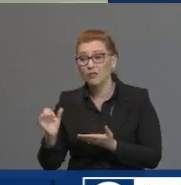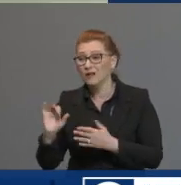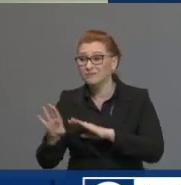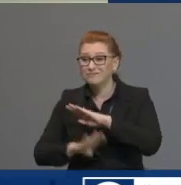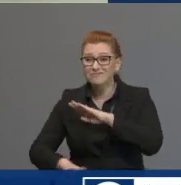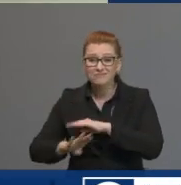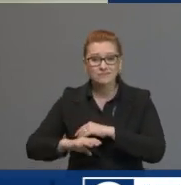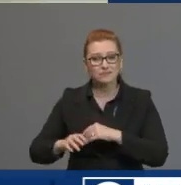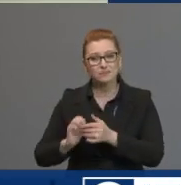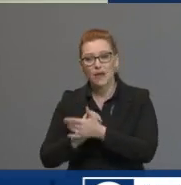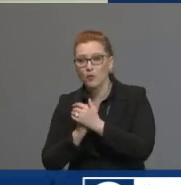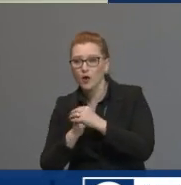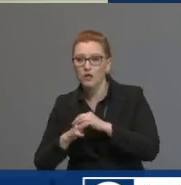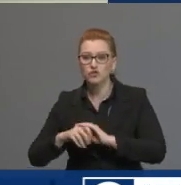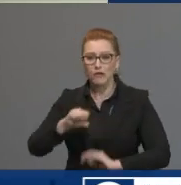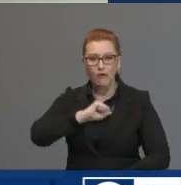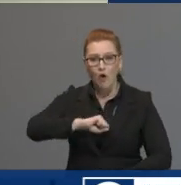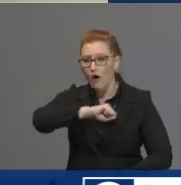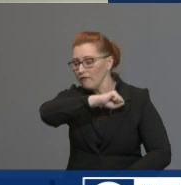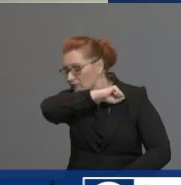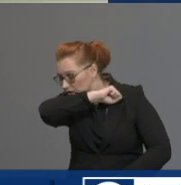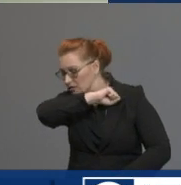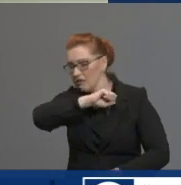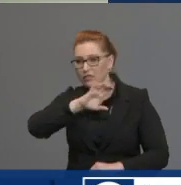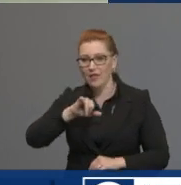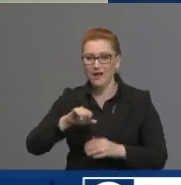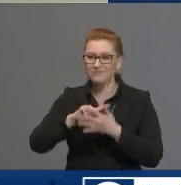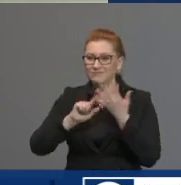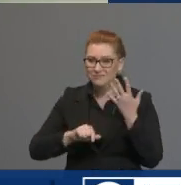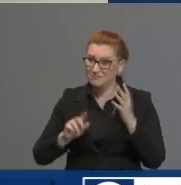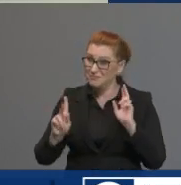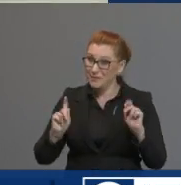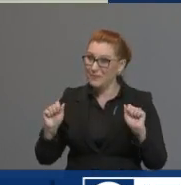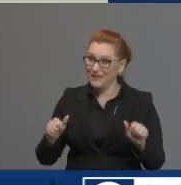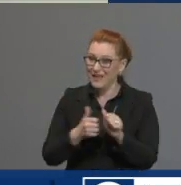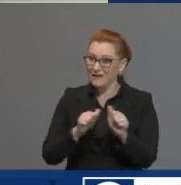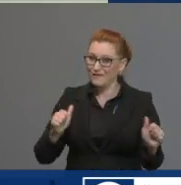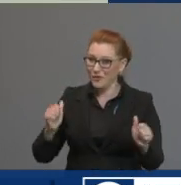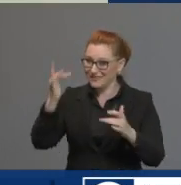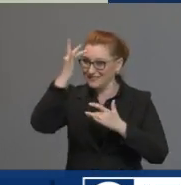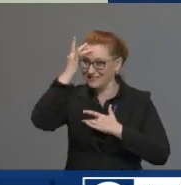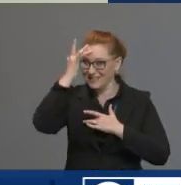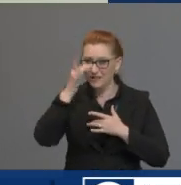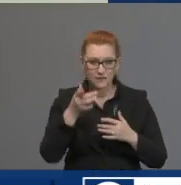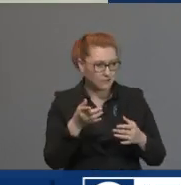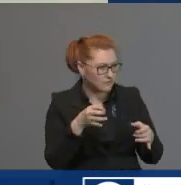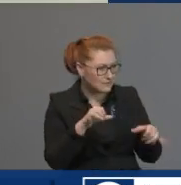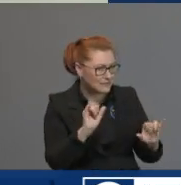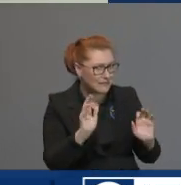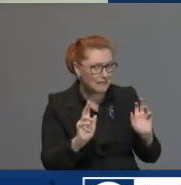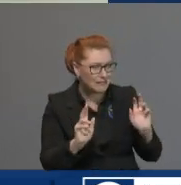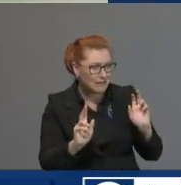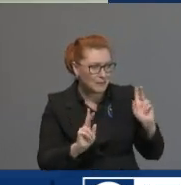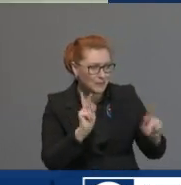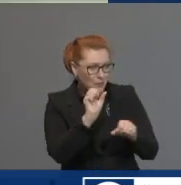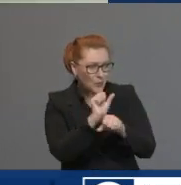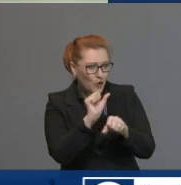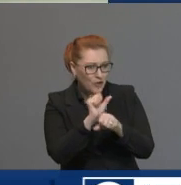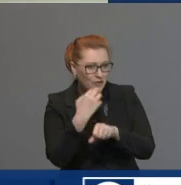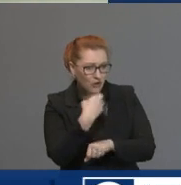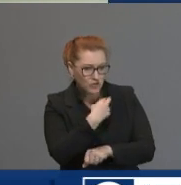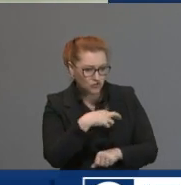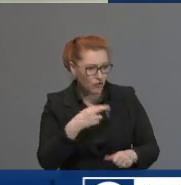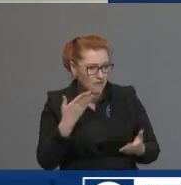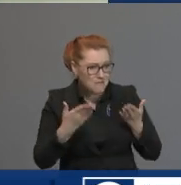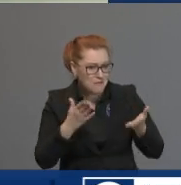the fundamentals, the hand washing, covering your cough, all that's how people can avoid being sick. Still, people might get sick, then